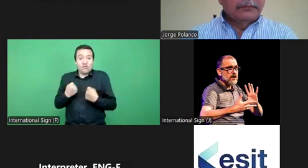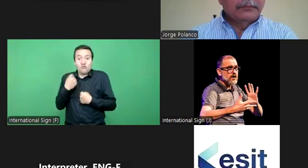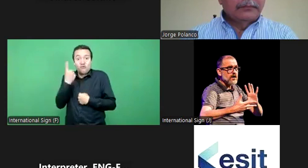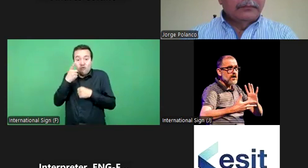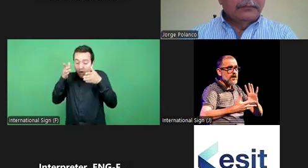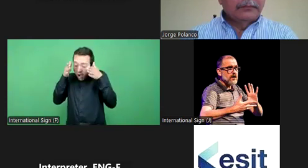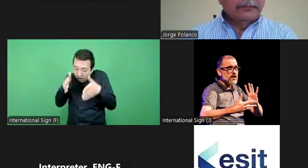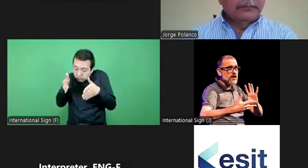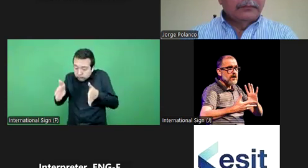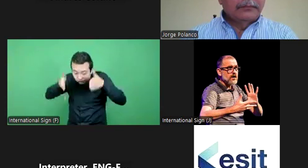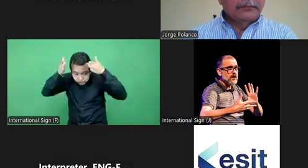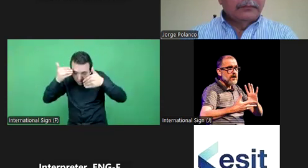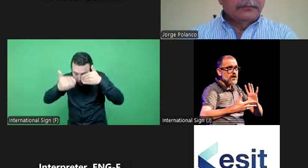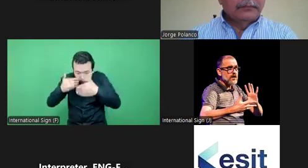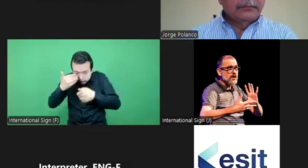So